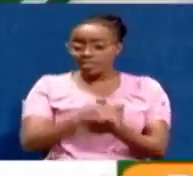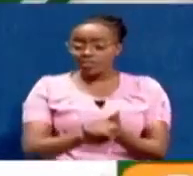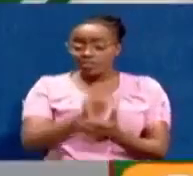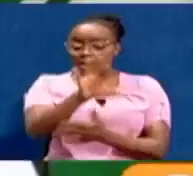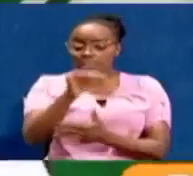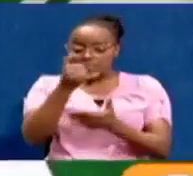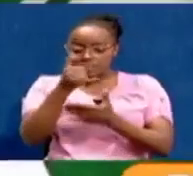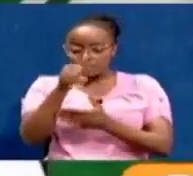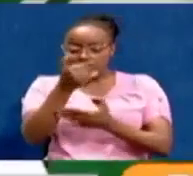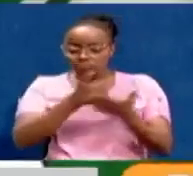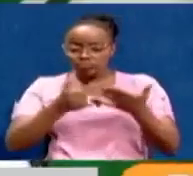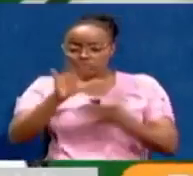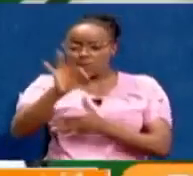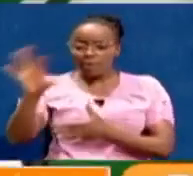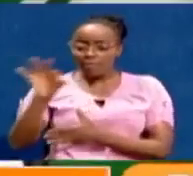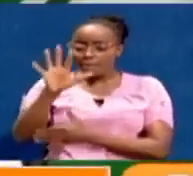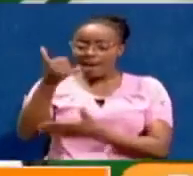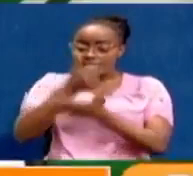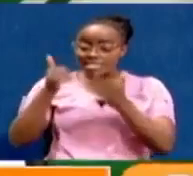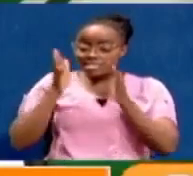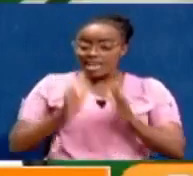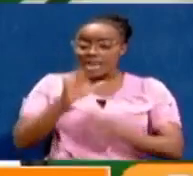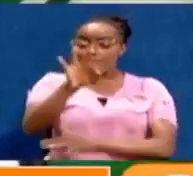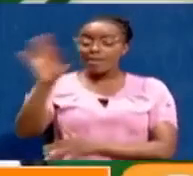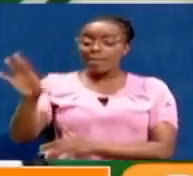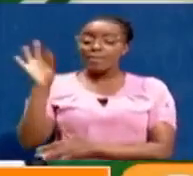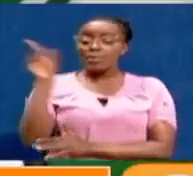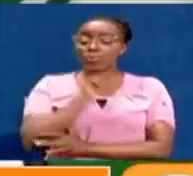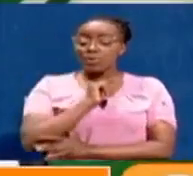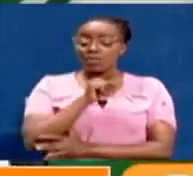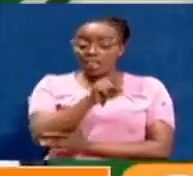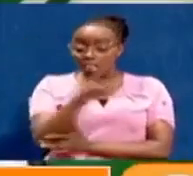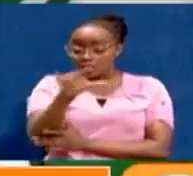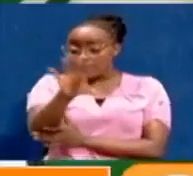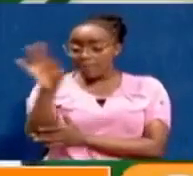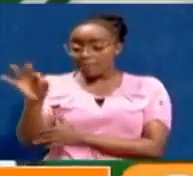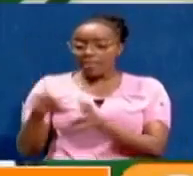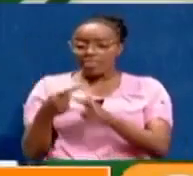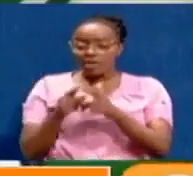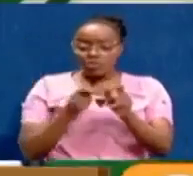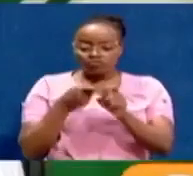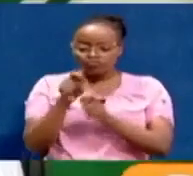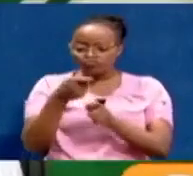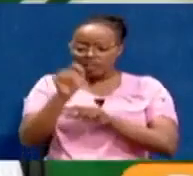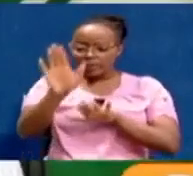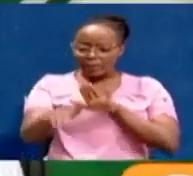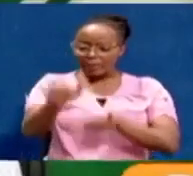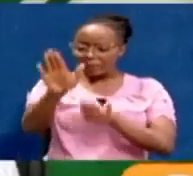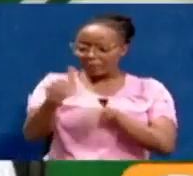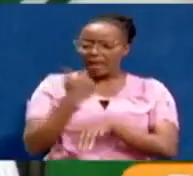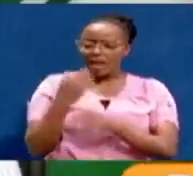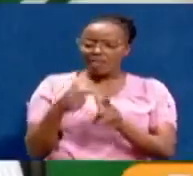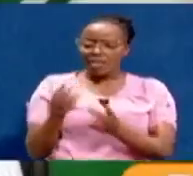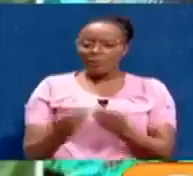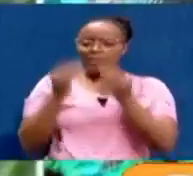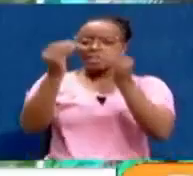has picked, that his designer has picked. And from those that he has picked, we stitch those and we deliver